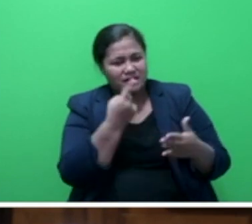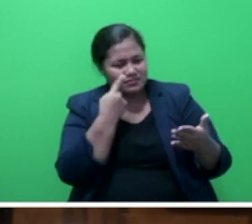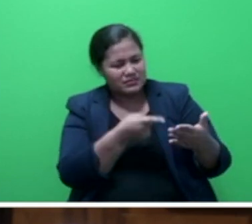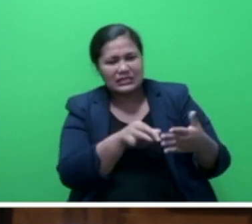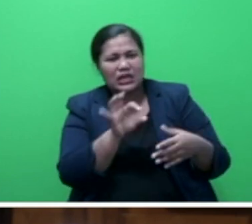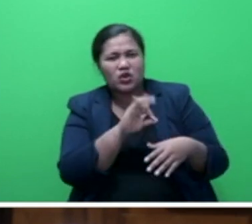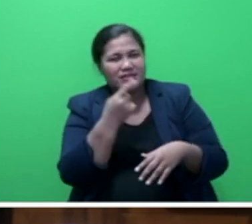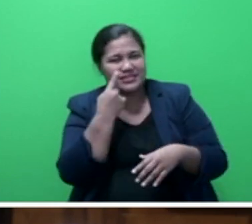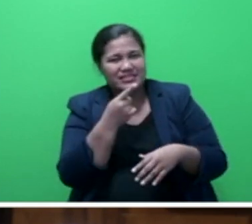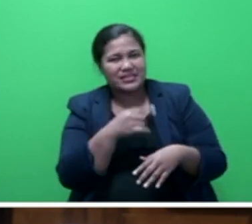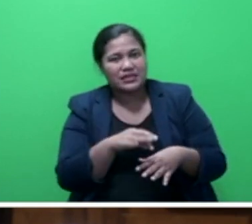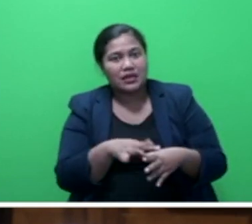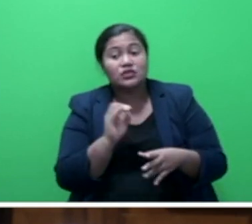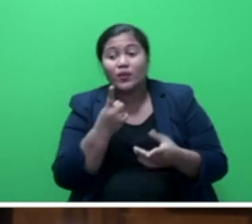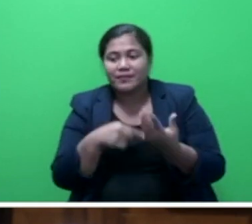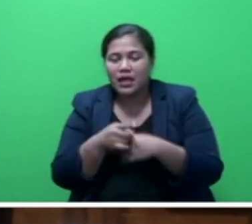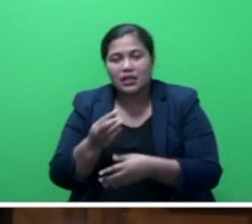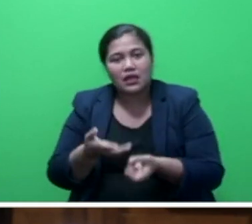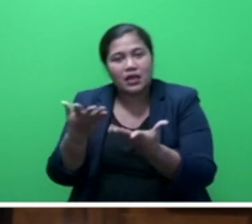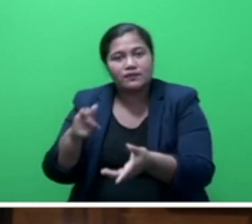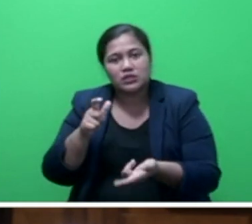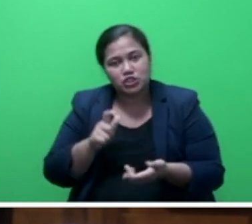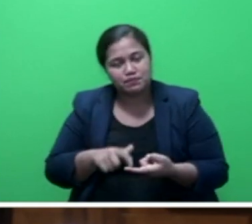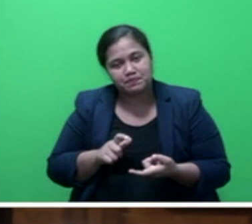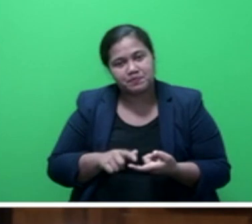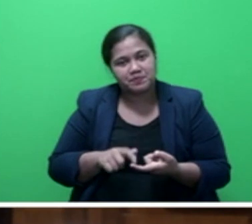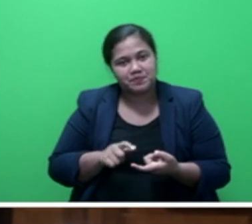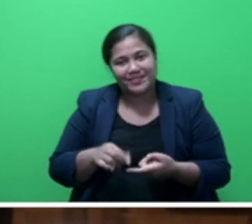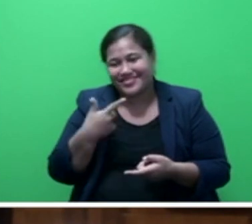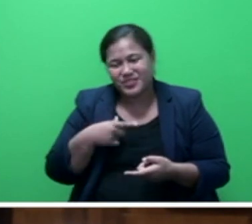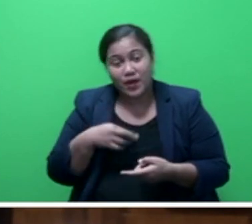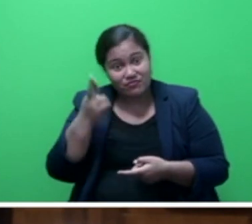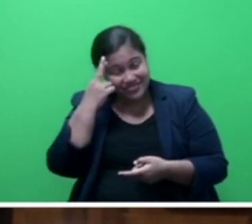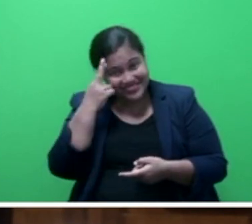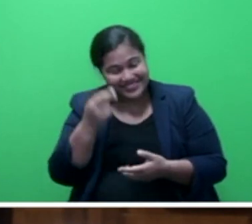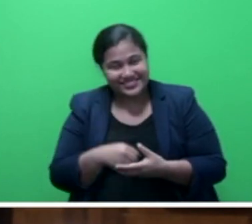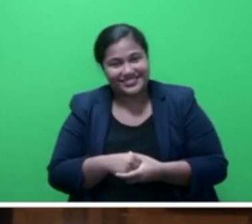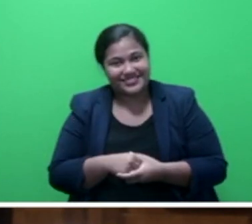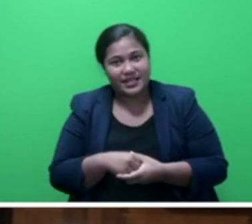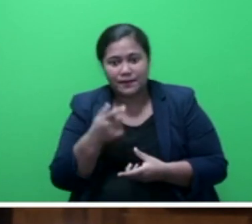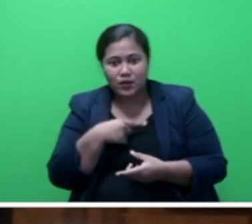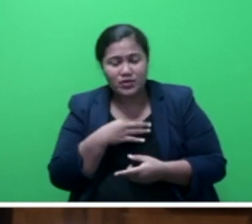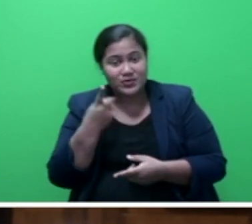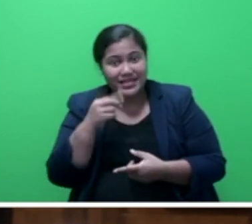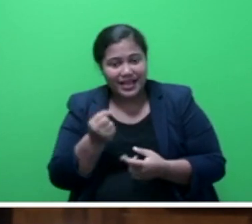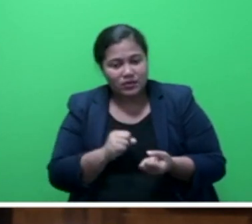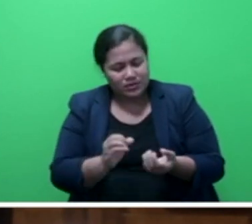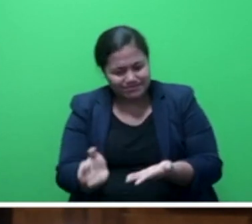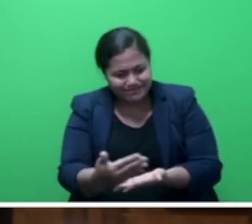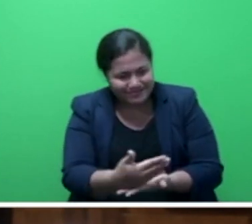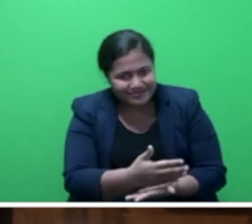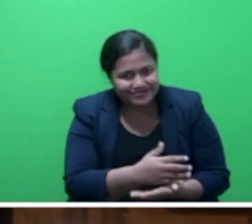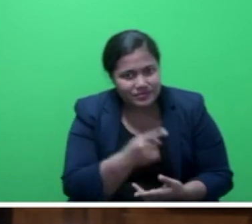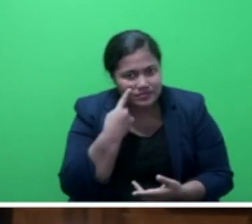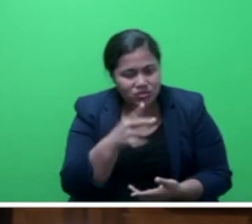technical aspects, they give it to the cheapest one. So that's the reason why. And we also said the scope needs to increase or be